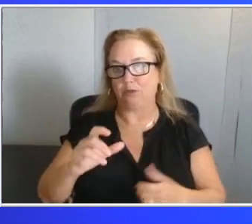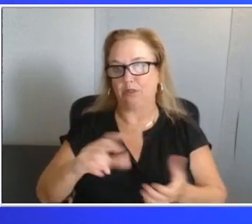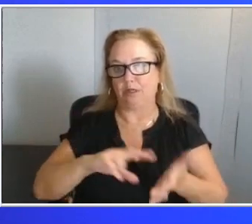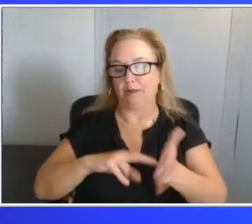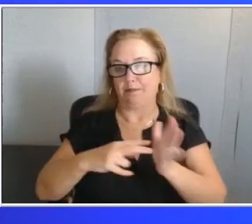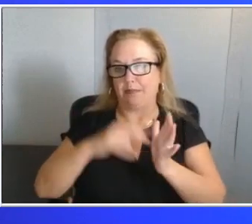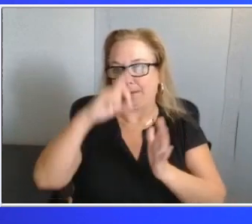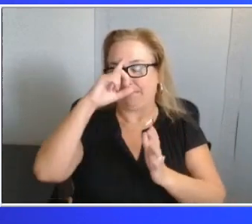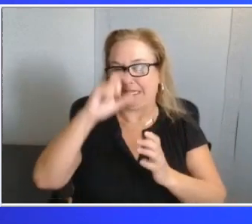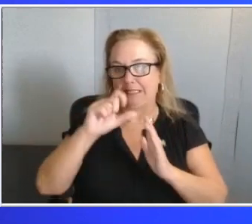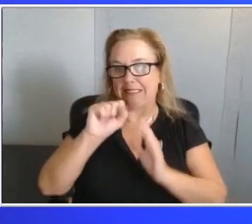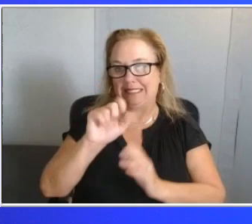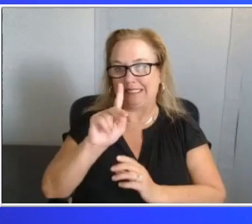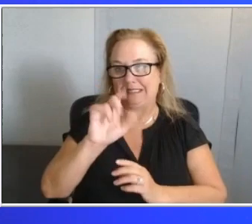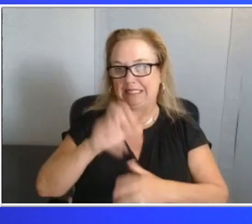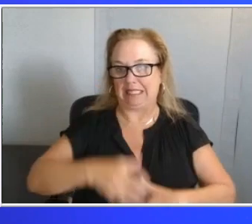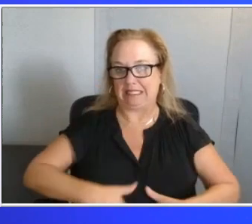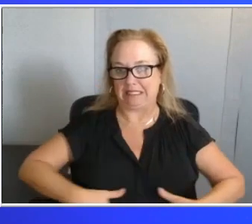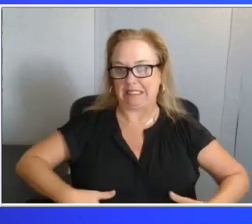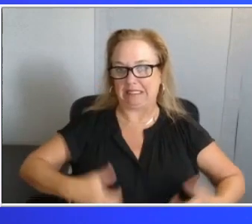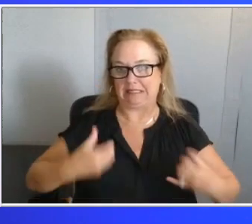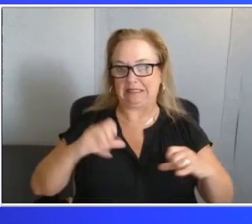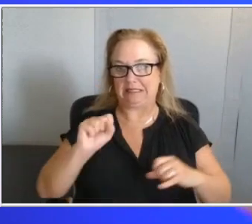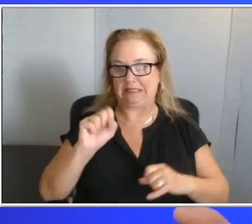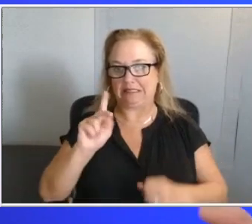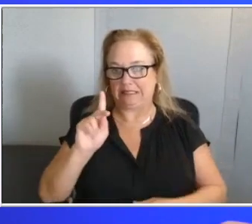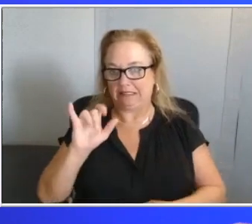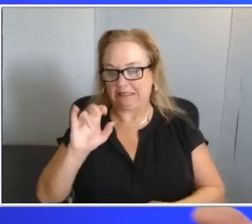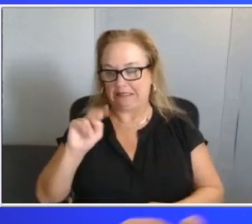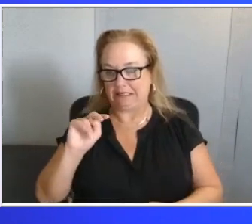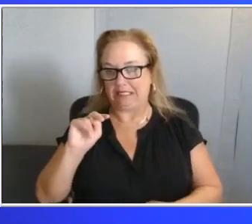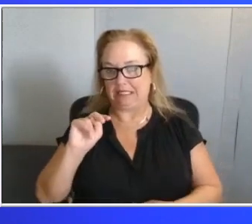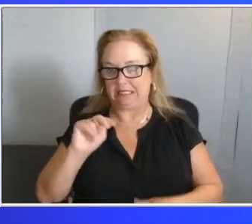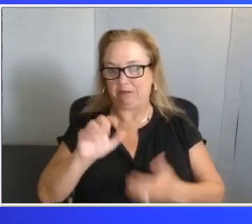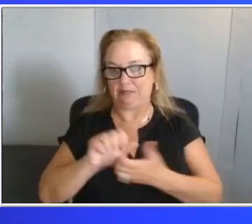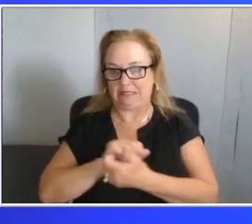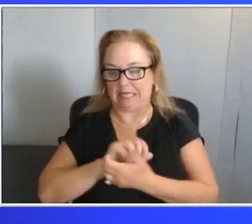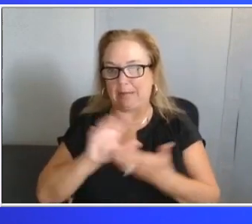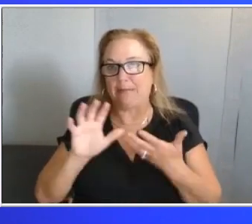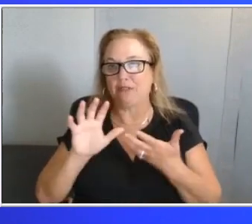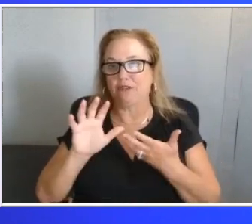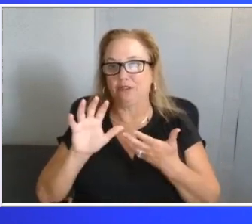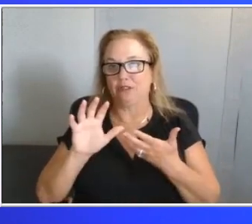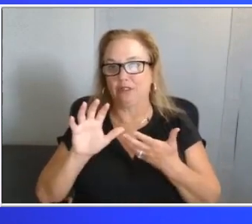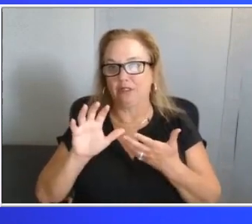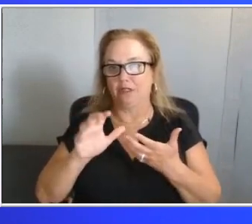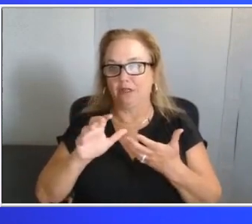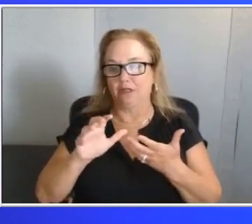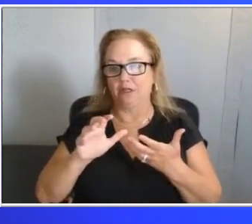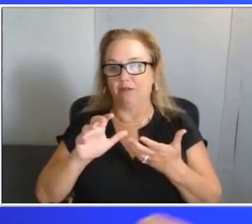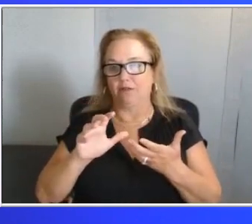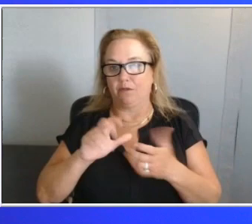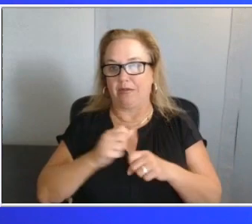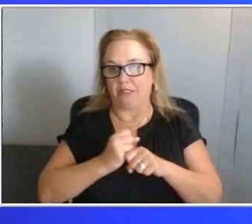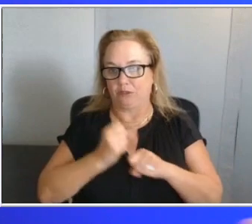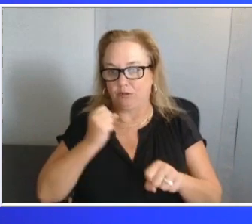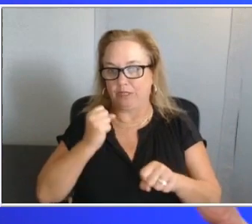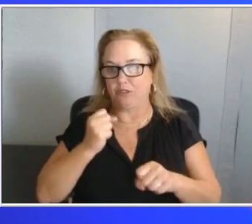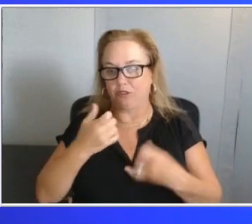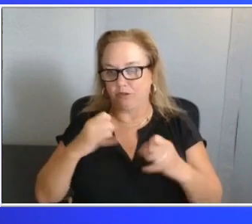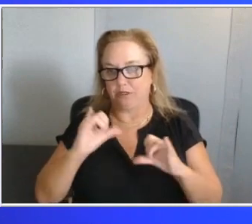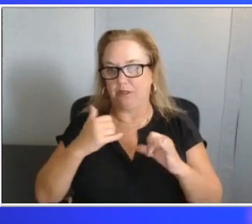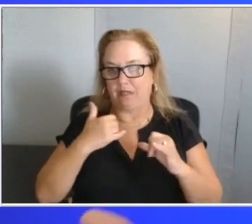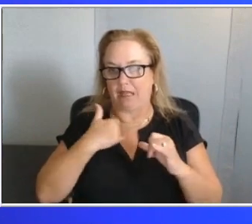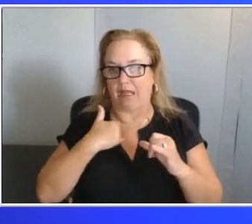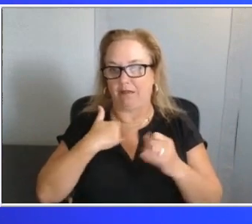because the skin that's left behind is still skin that was, kind of damaged or, compromised from being stretched, you'll still have some